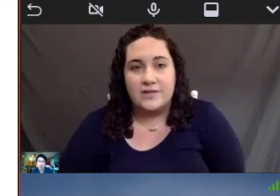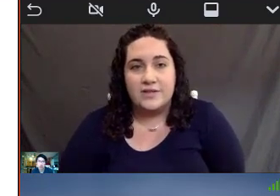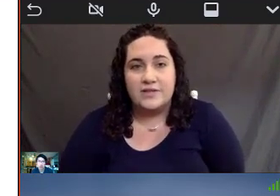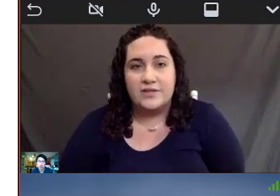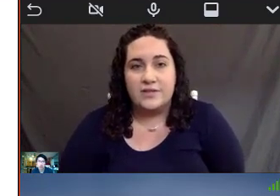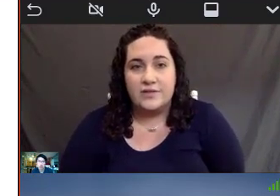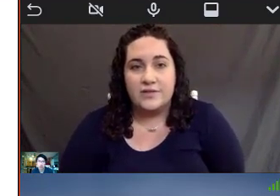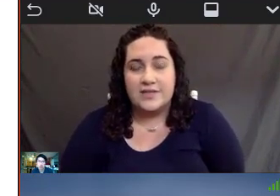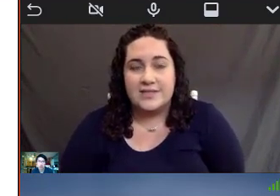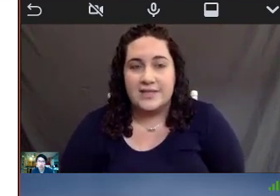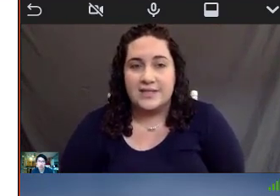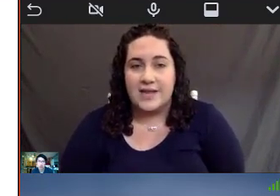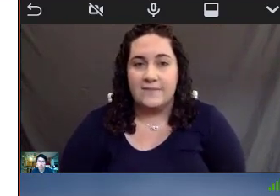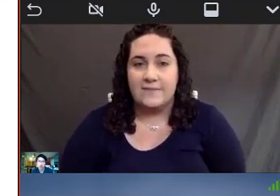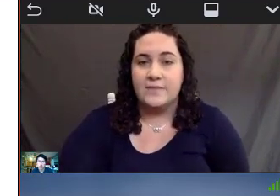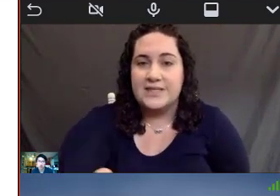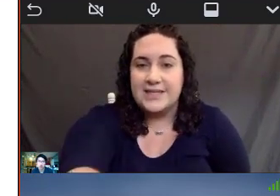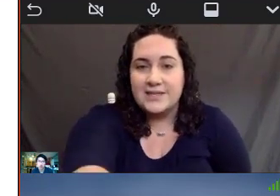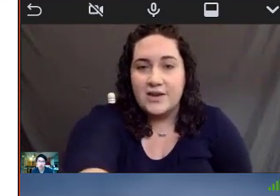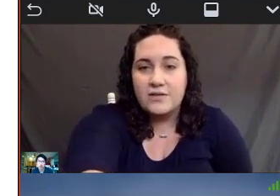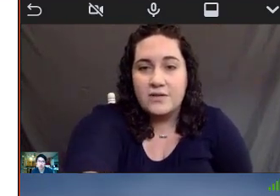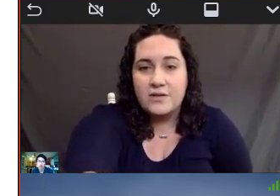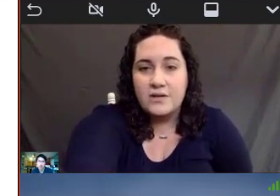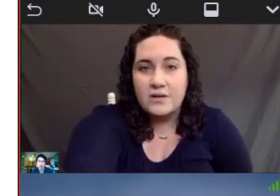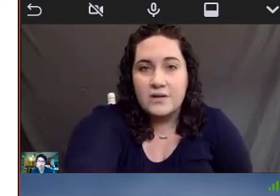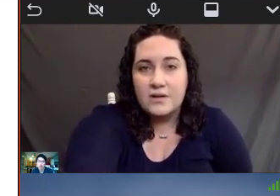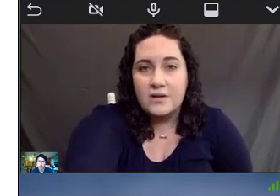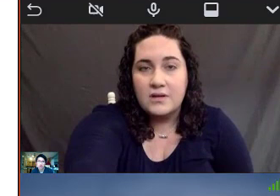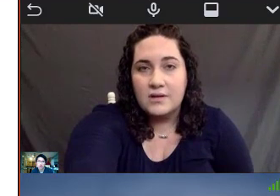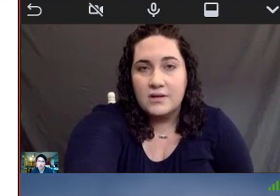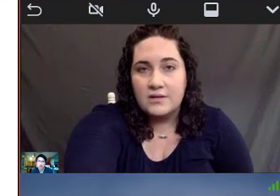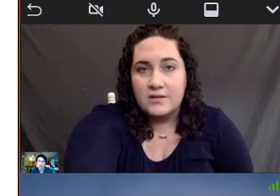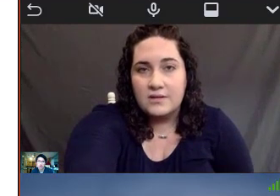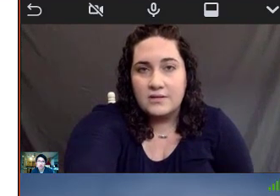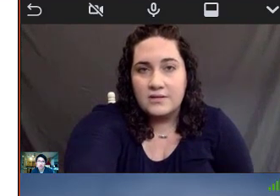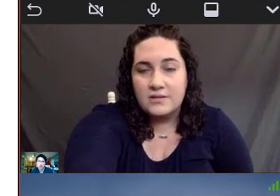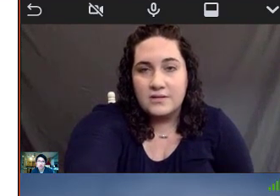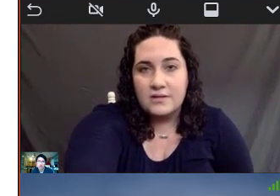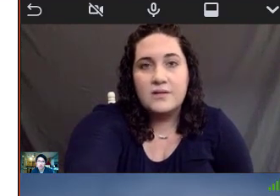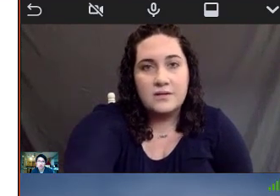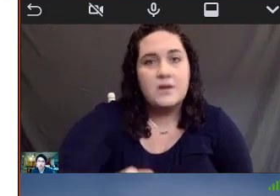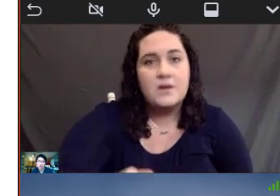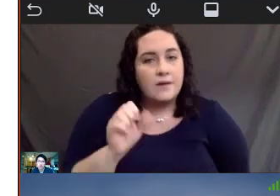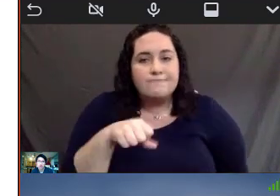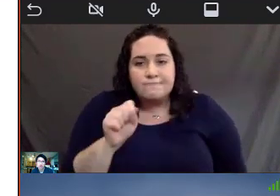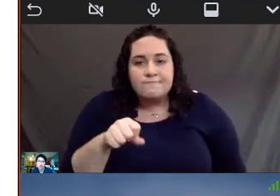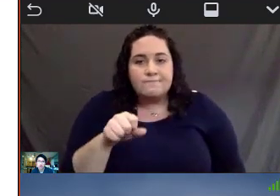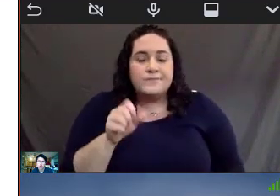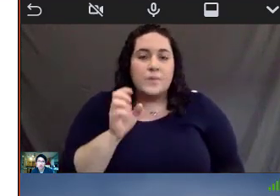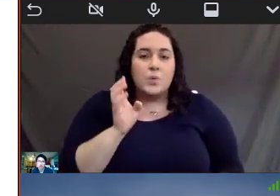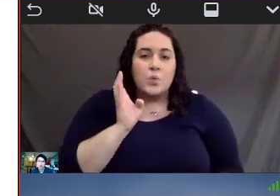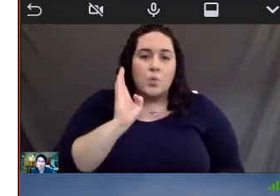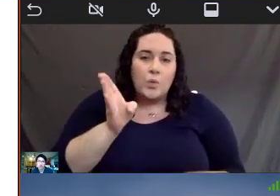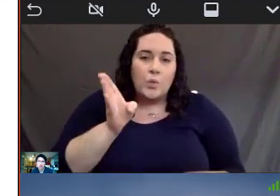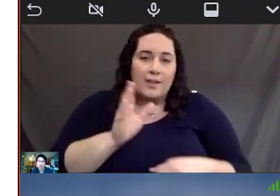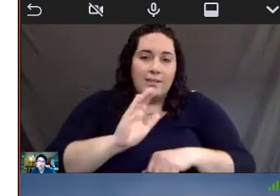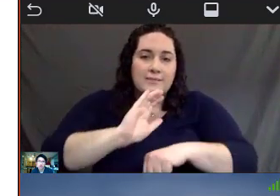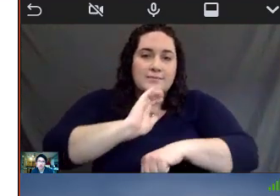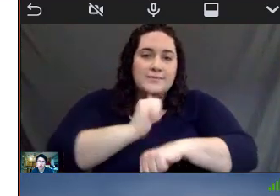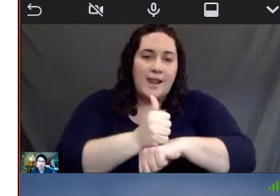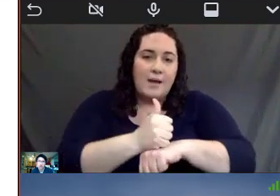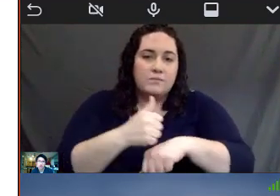about students who use extended time from the DSO? Yeah, so I think that we would set it up. Obviously, we would still honor